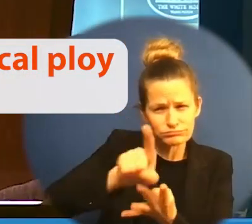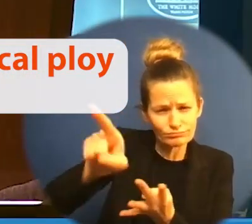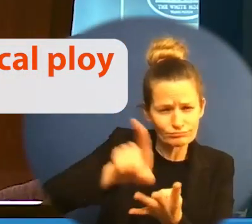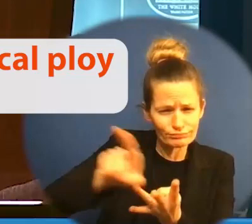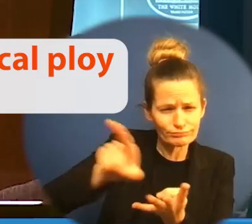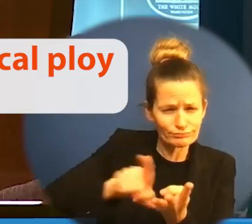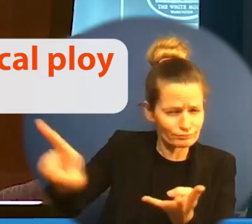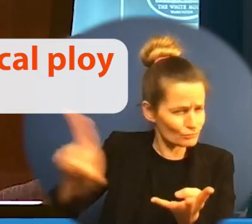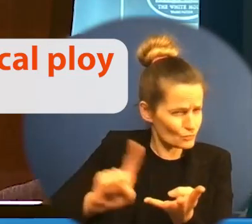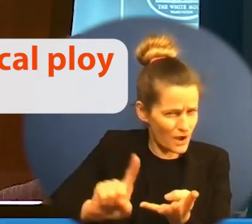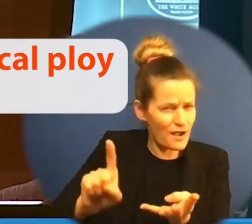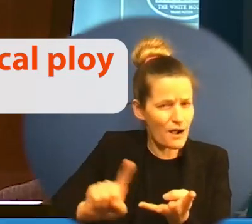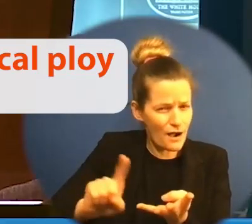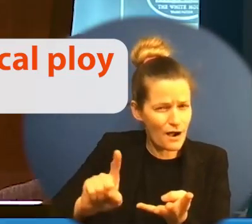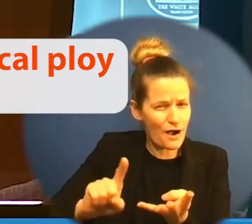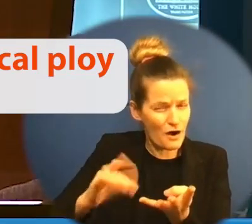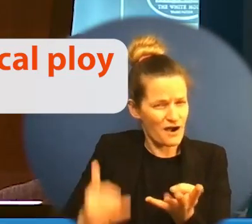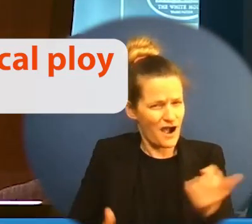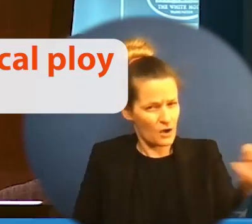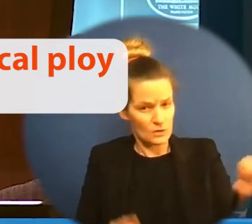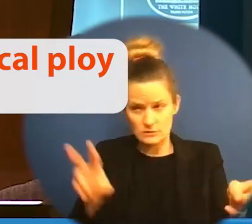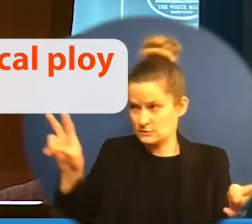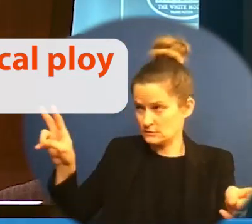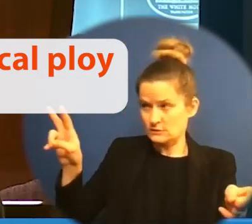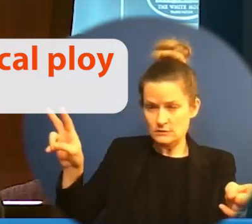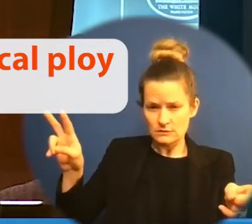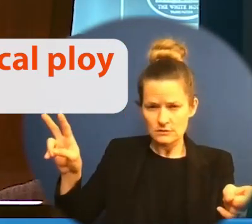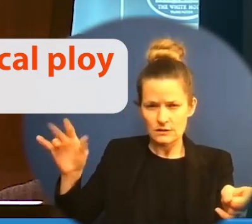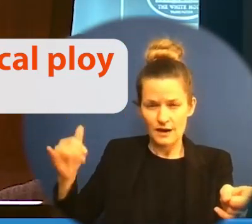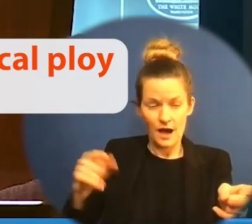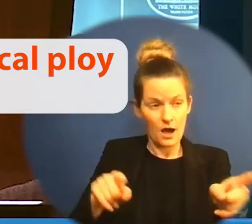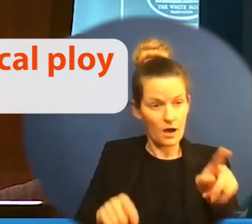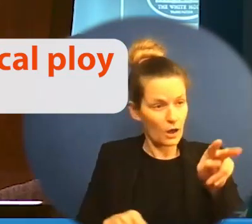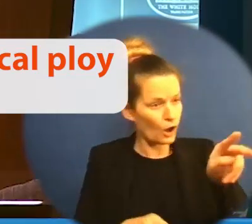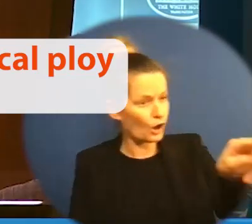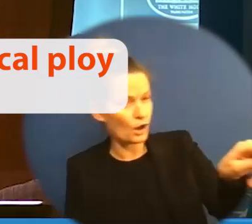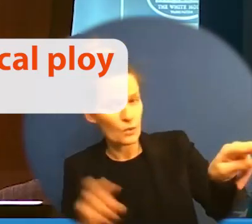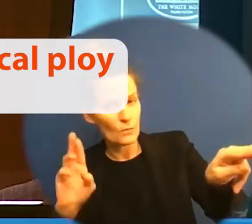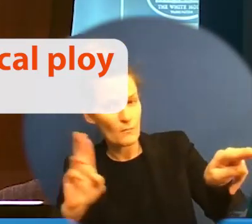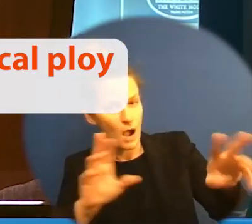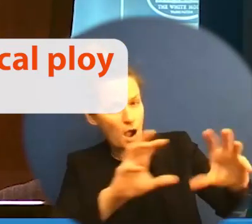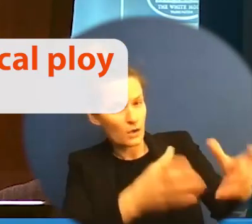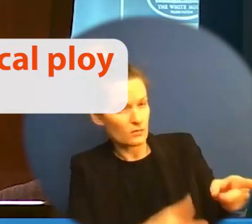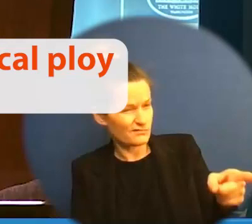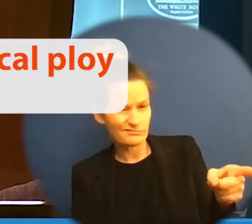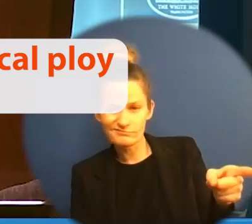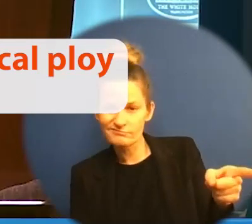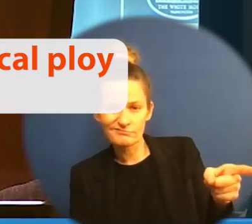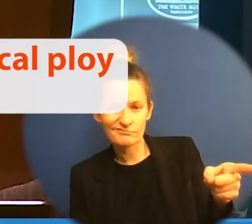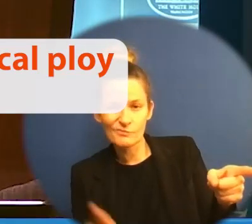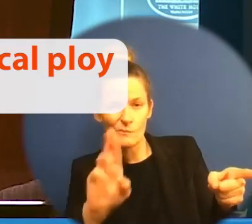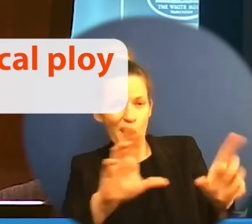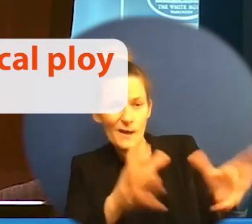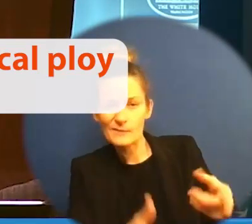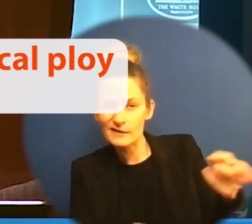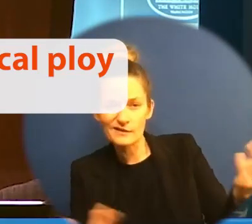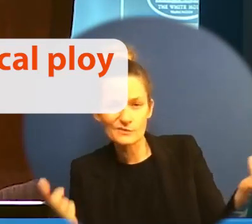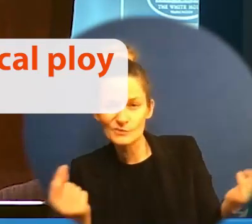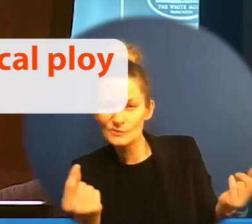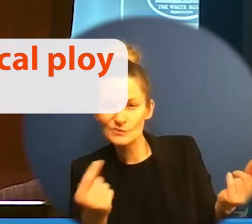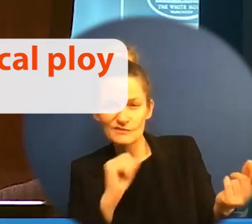we have been hearing from Republicans and seeing from Republicans in Congress is political ploys. They're not assisting. They're